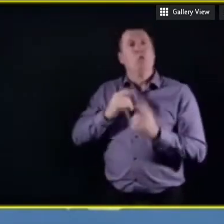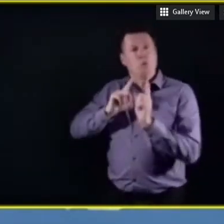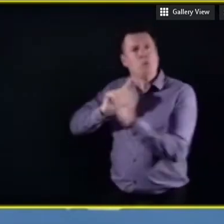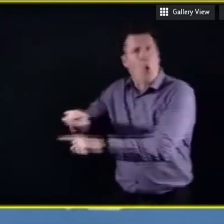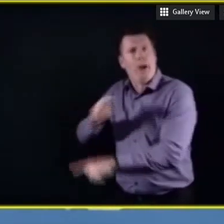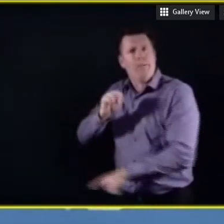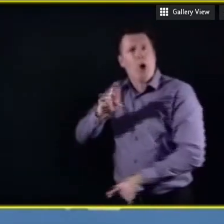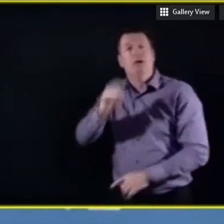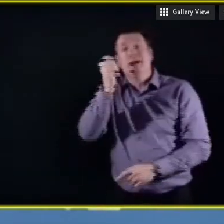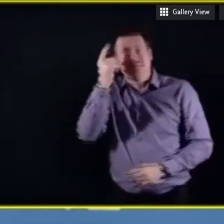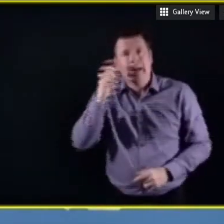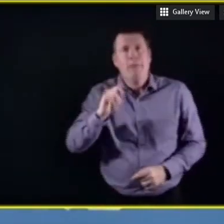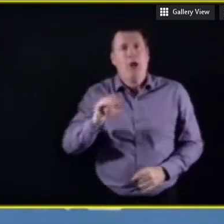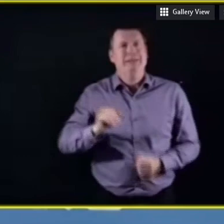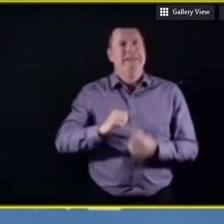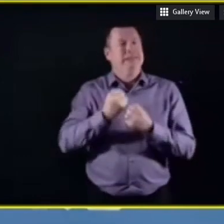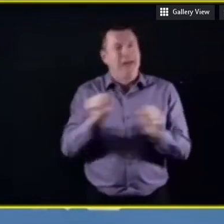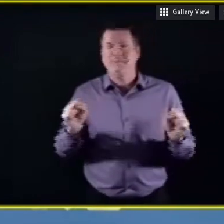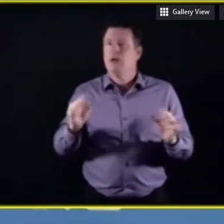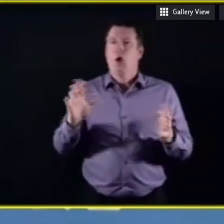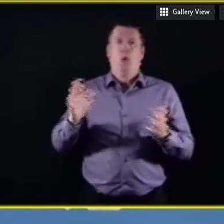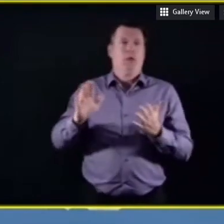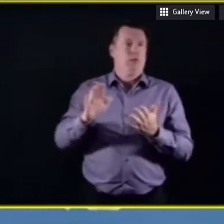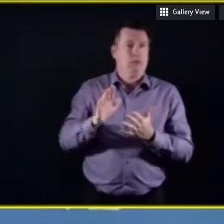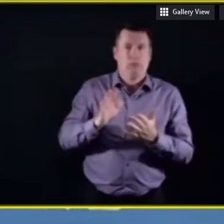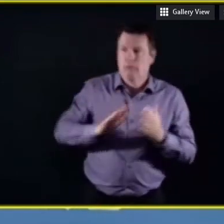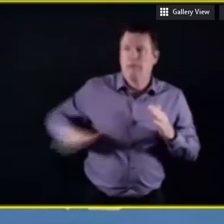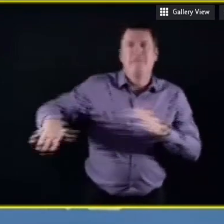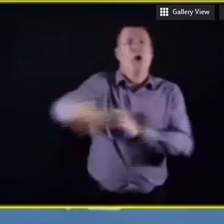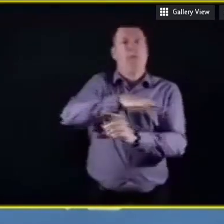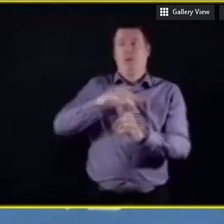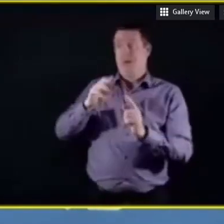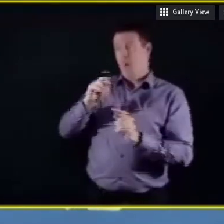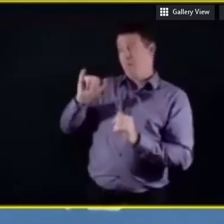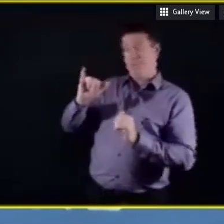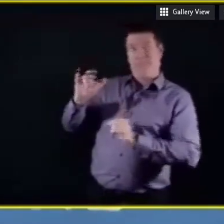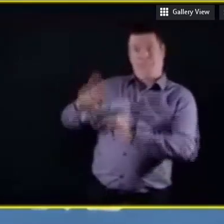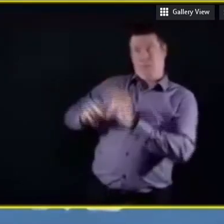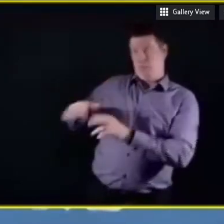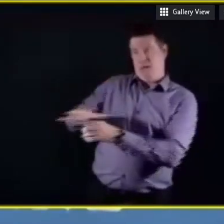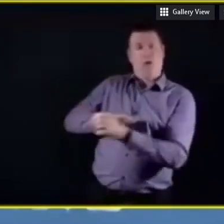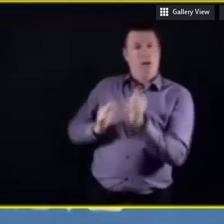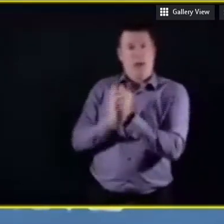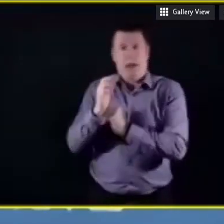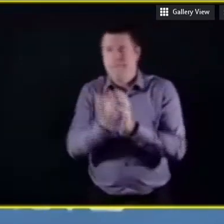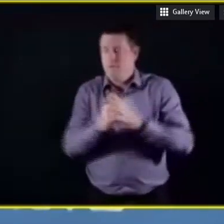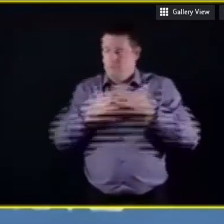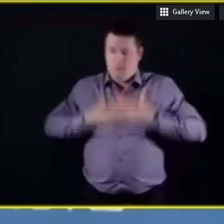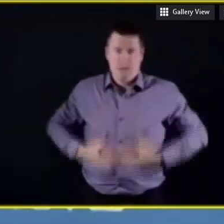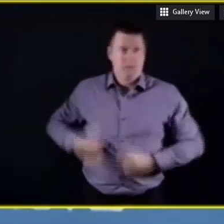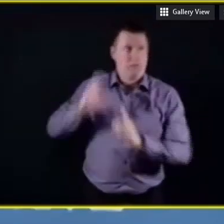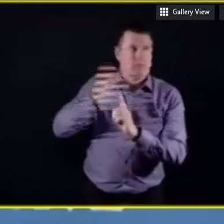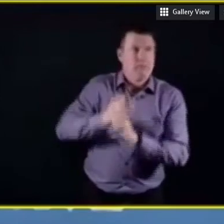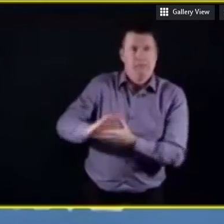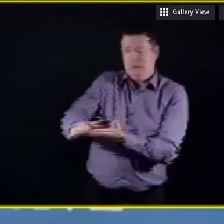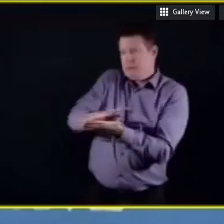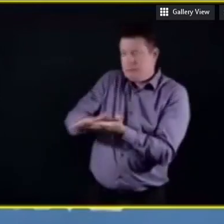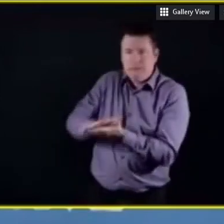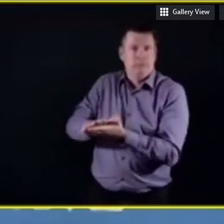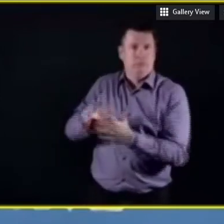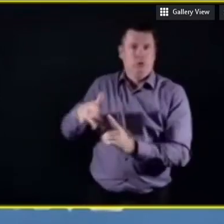system. That's a great point. Thanks for sharing it. We're going to unmute everybody one more time and find out if there are any reporters